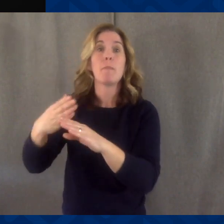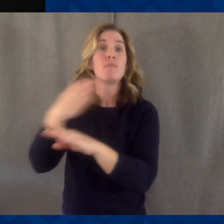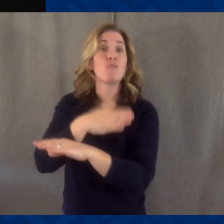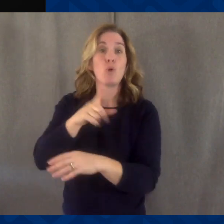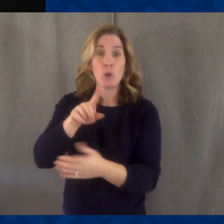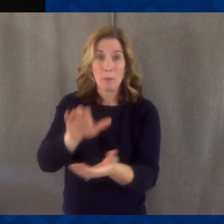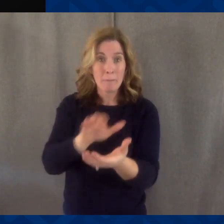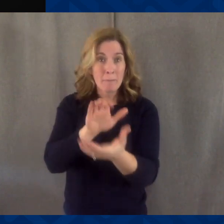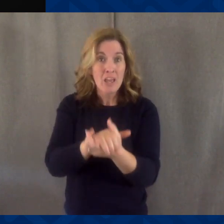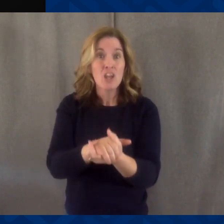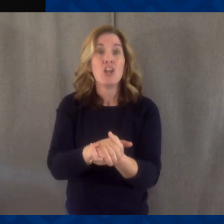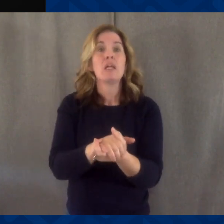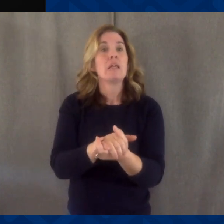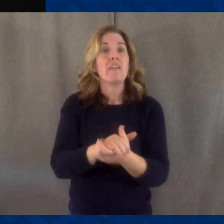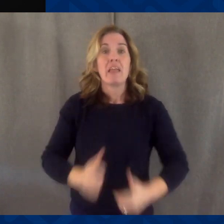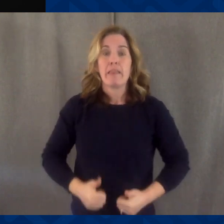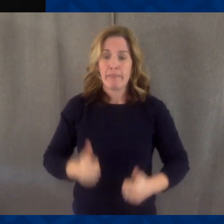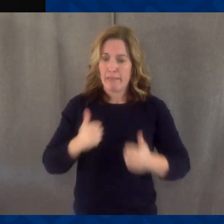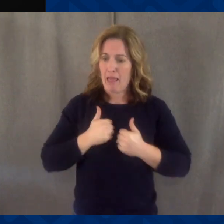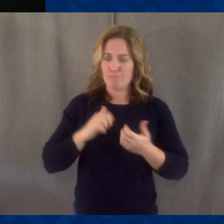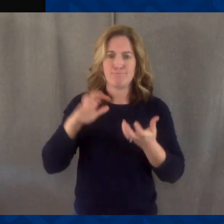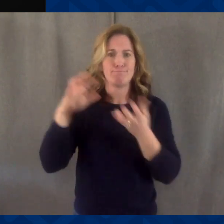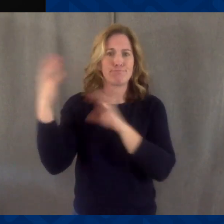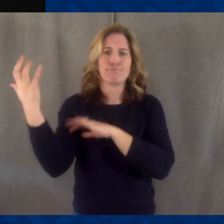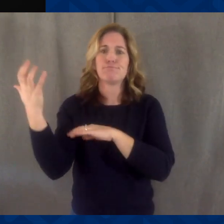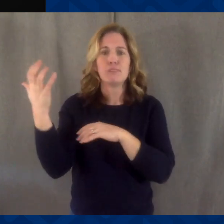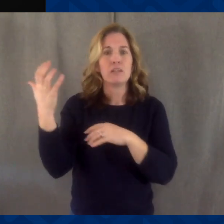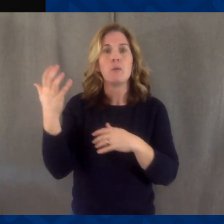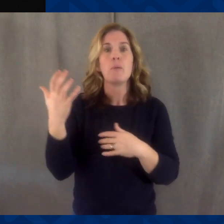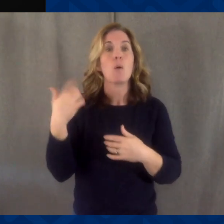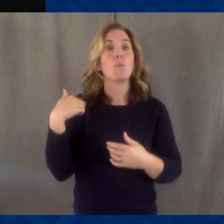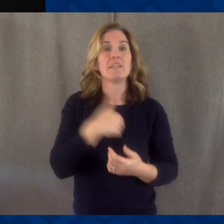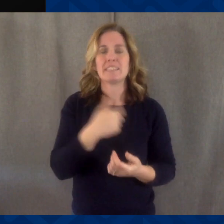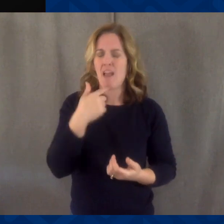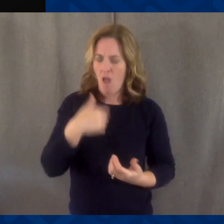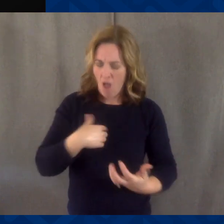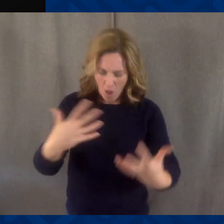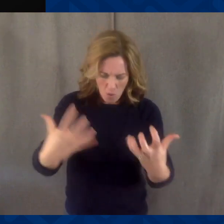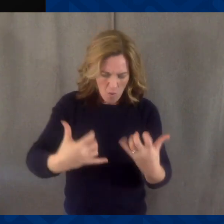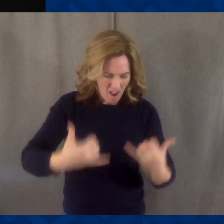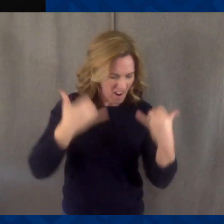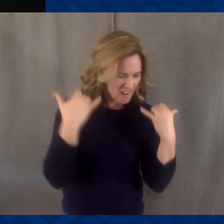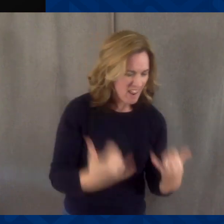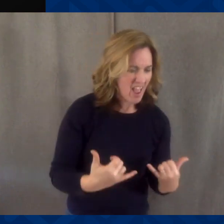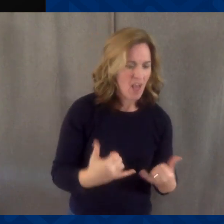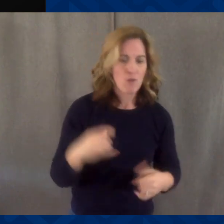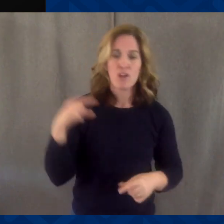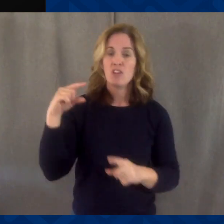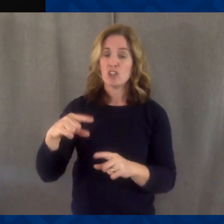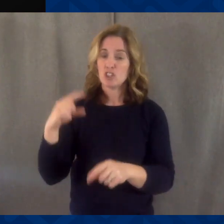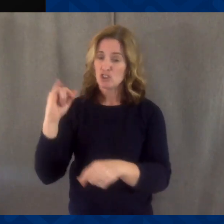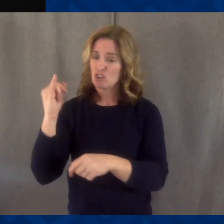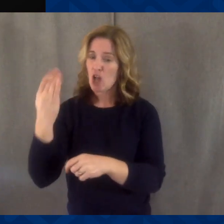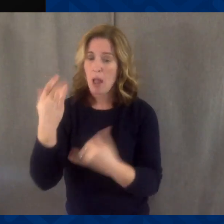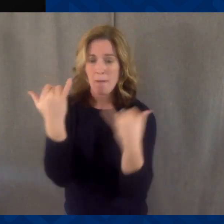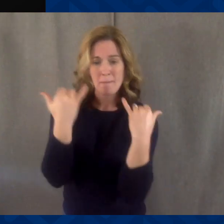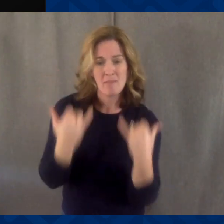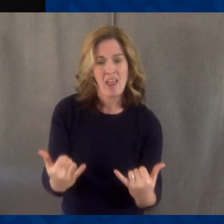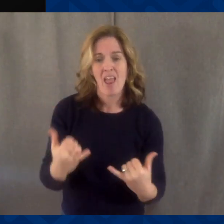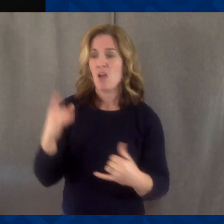our hearts, I want my stuff now. I want this job now. I want this house now. Give it to me